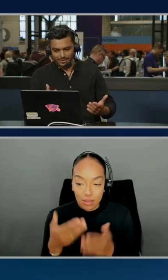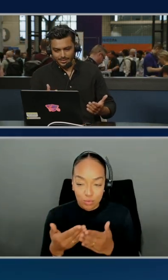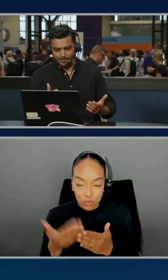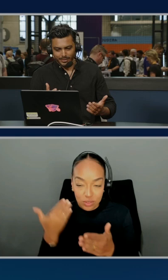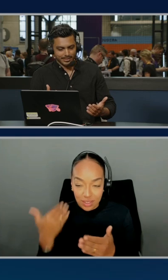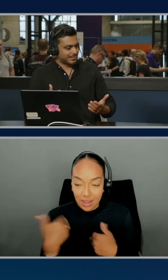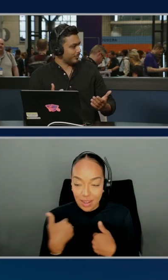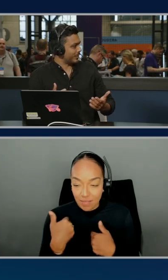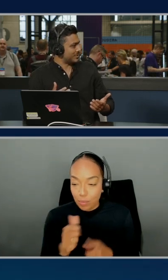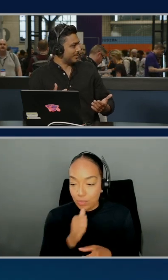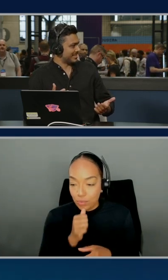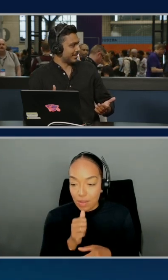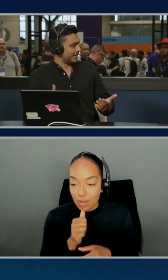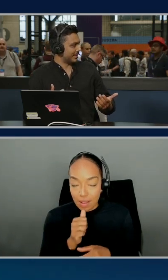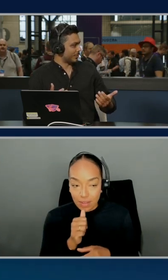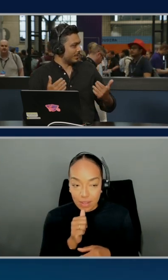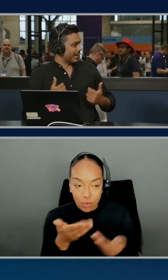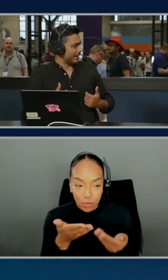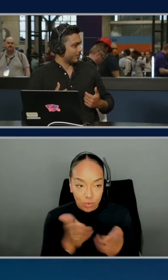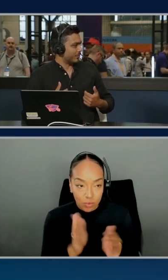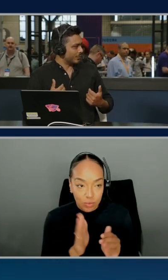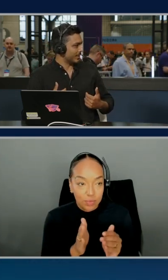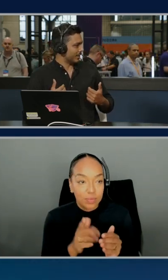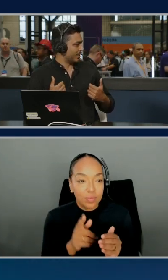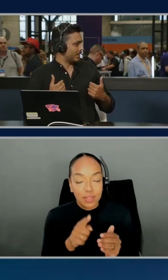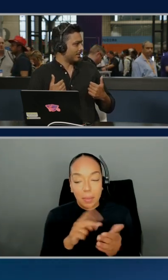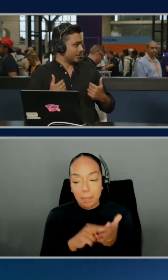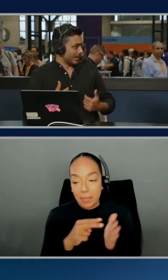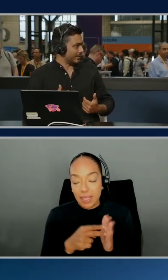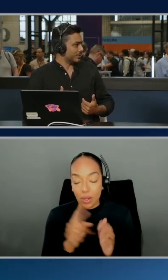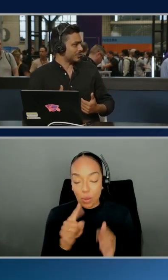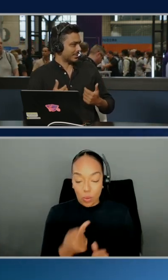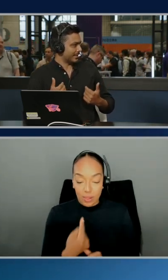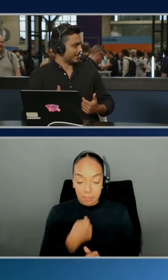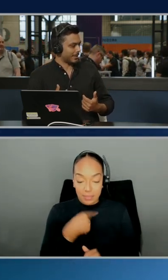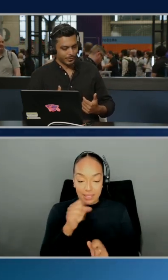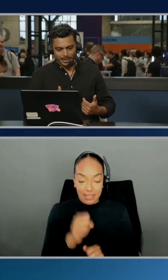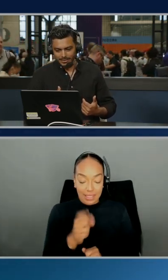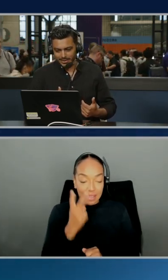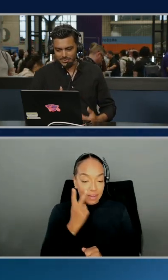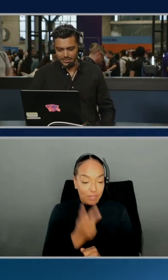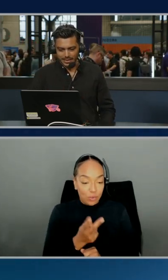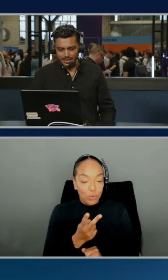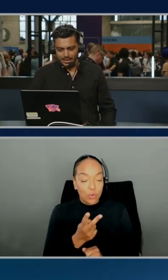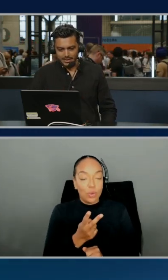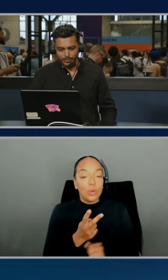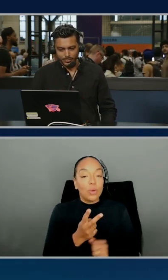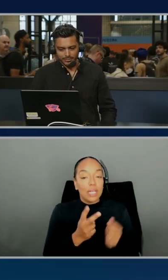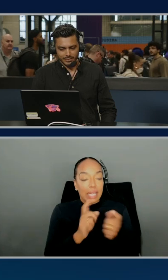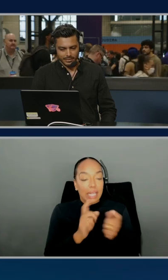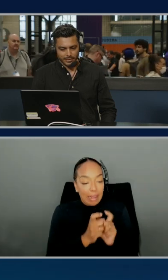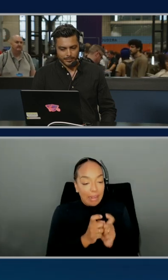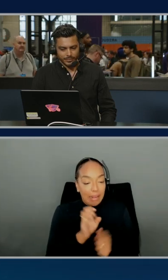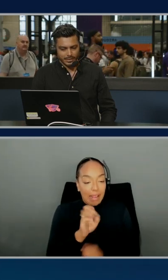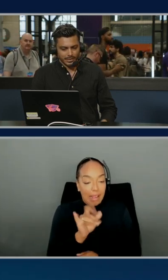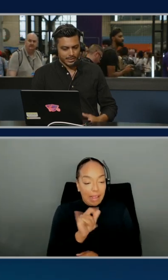private mechanism, which basically meant that only I could view and use and edit my own application. There